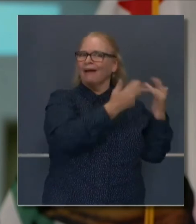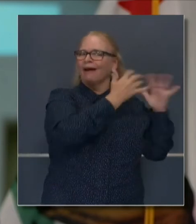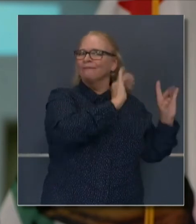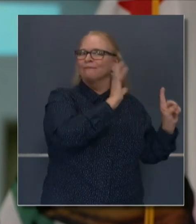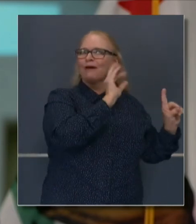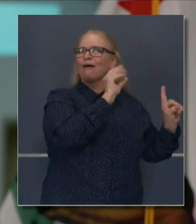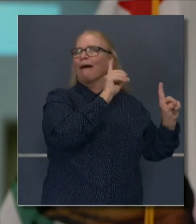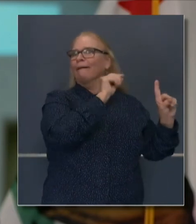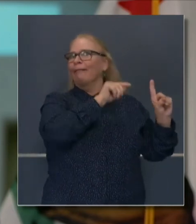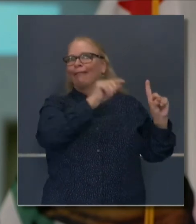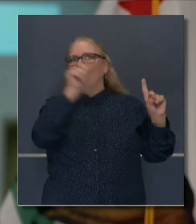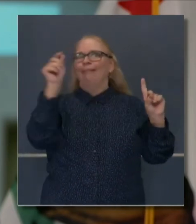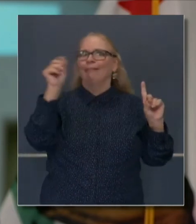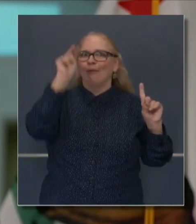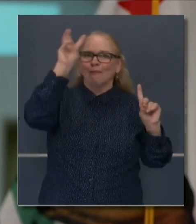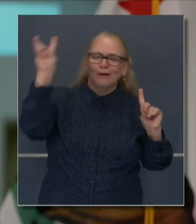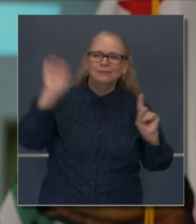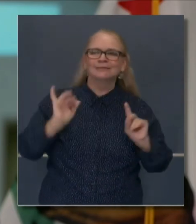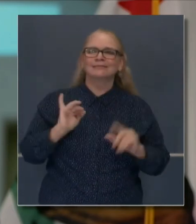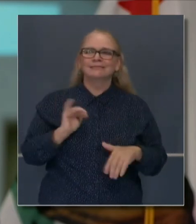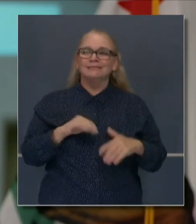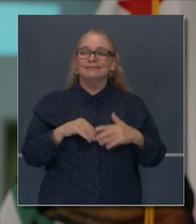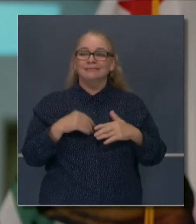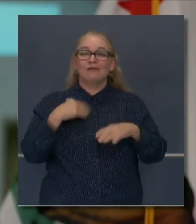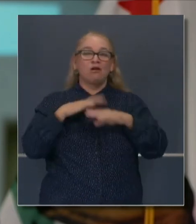phone the other day and listening in